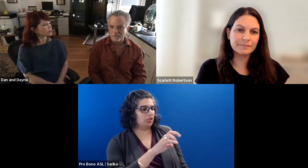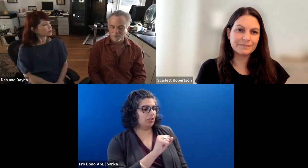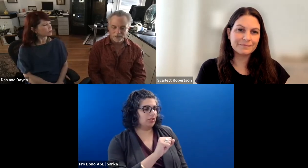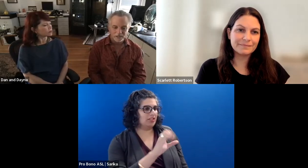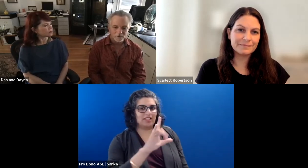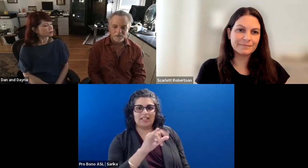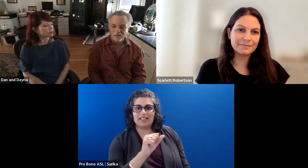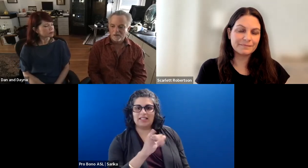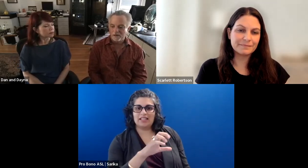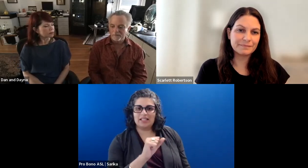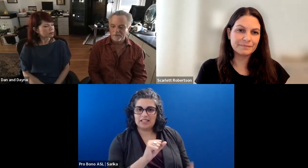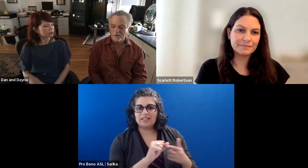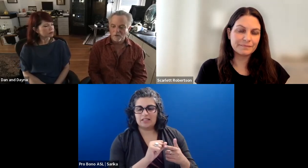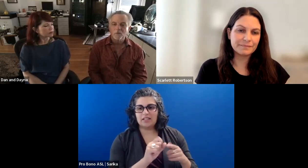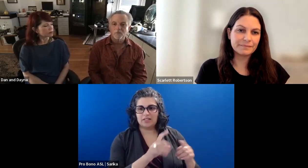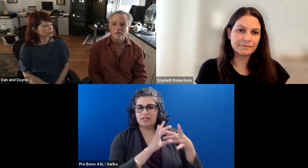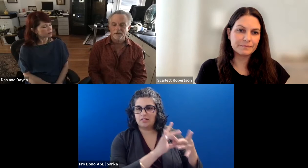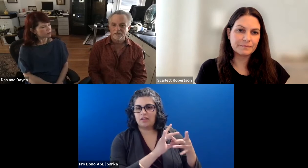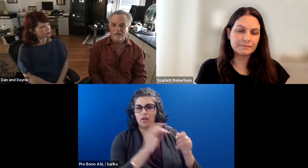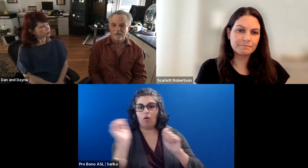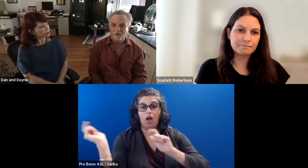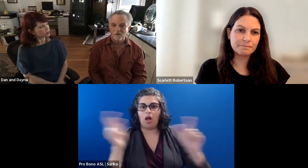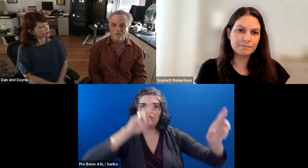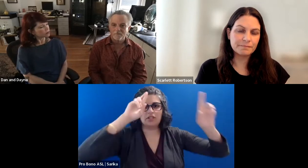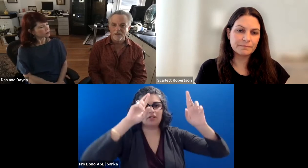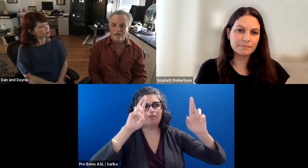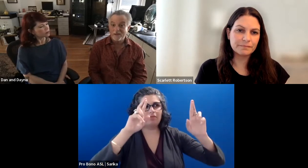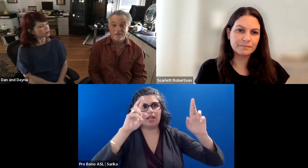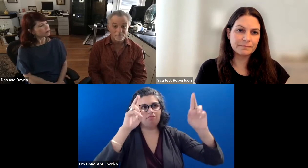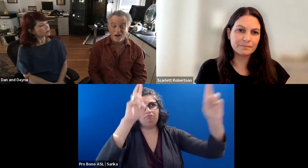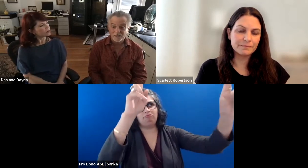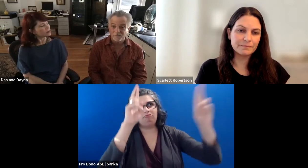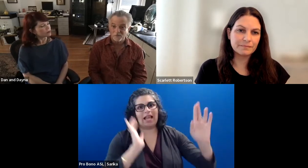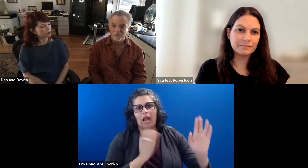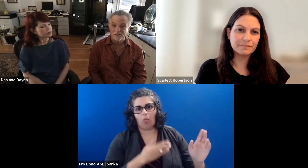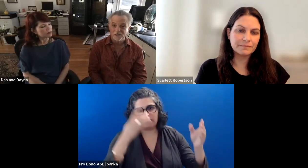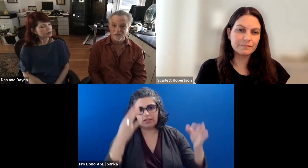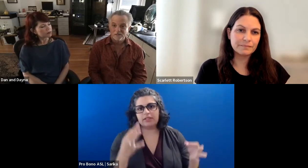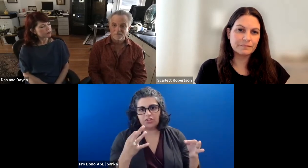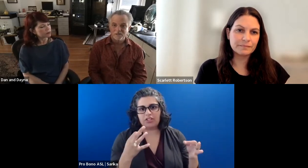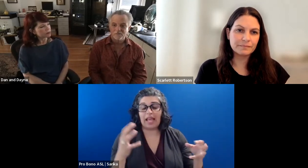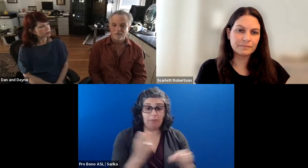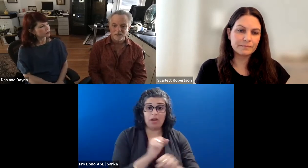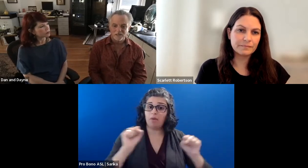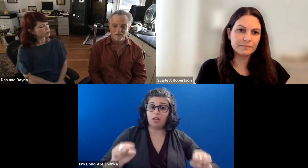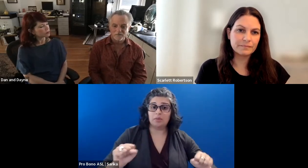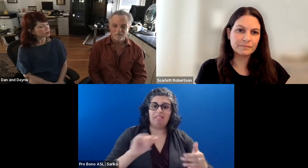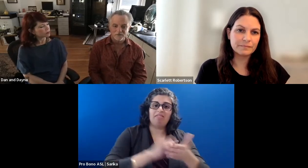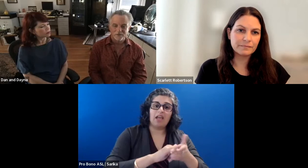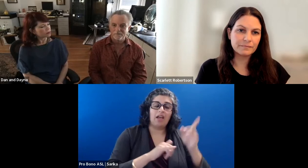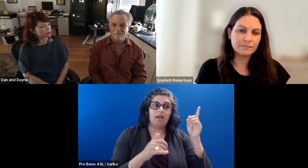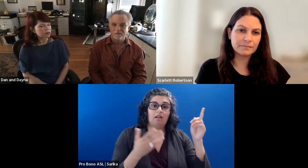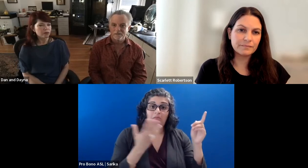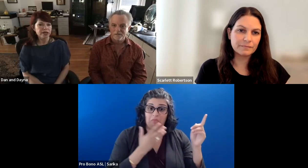and Pro Kino, all respected that and all have made that possible, which is, to me, the realization of